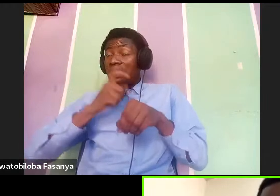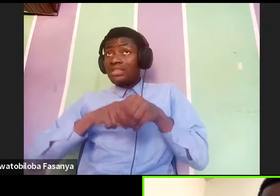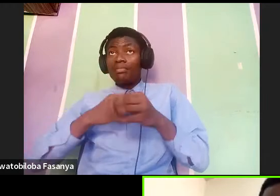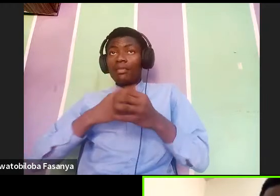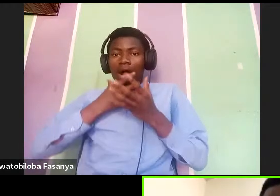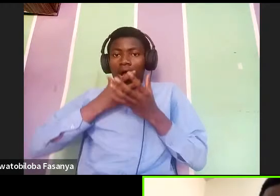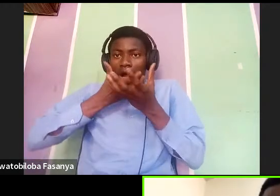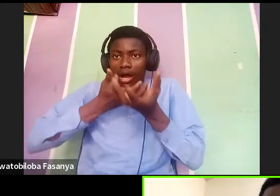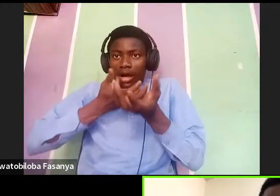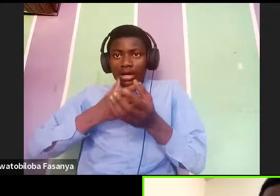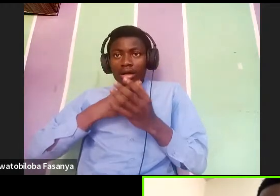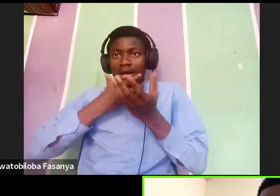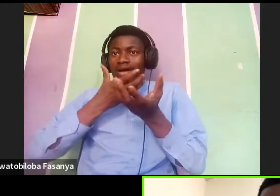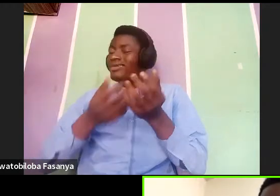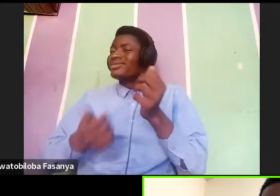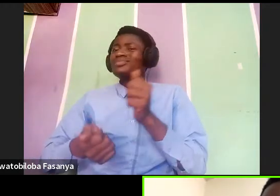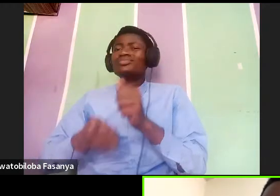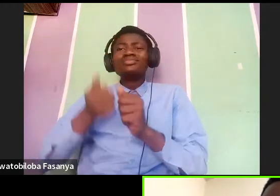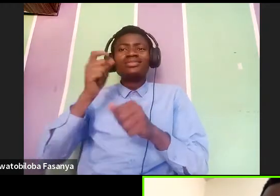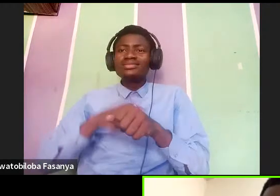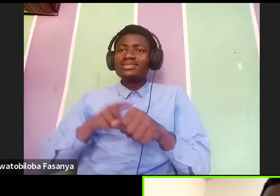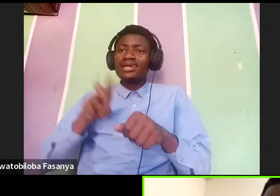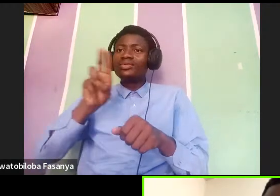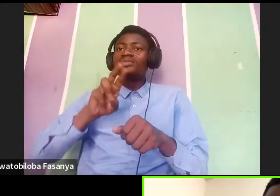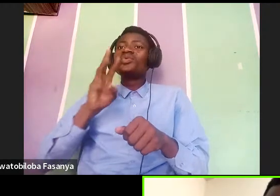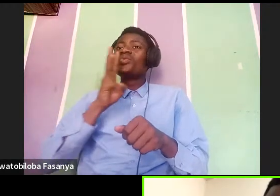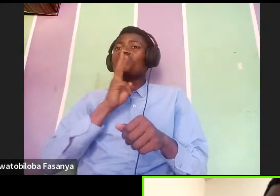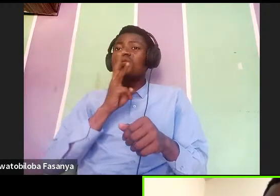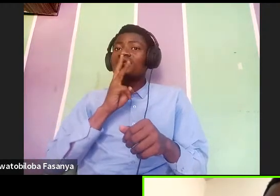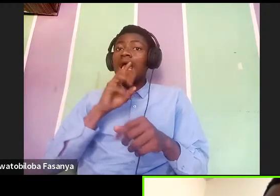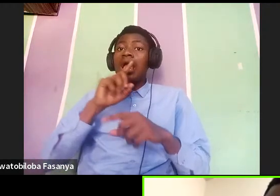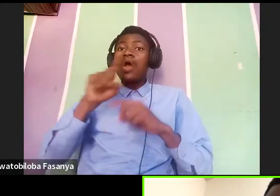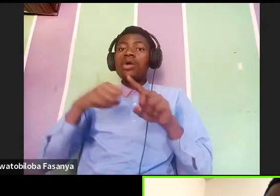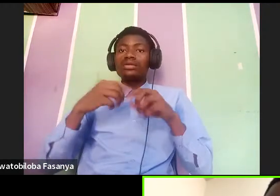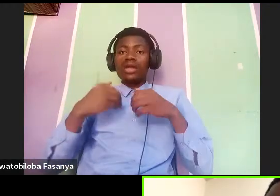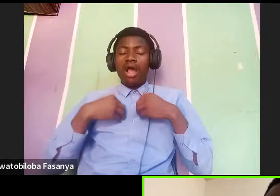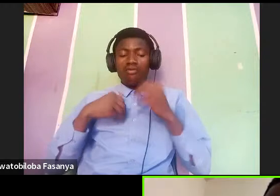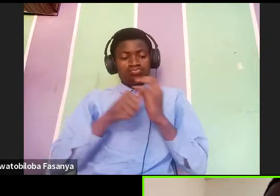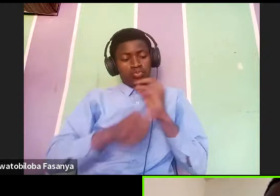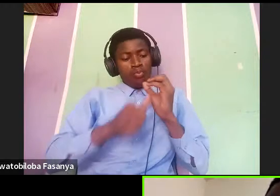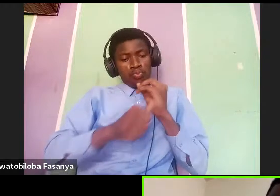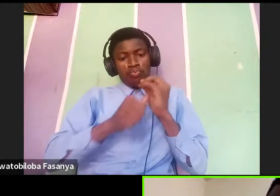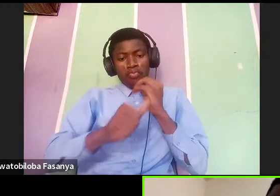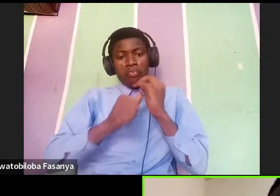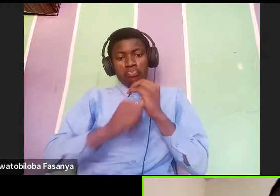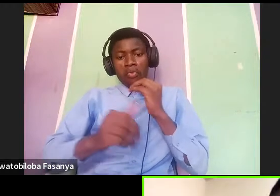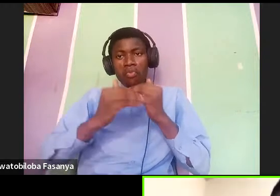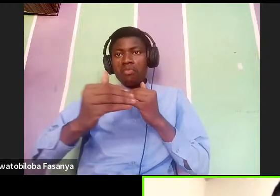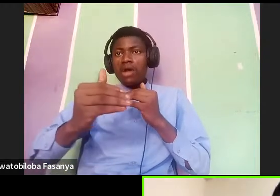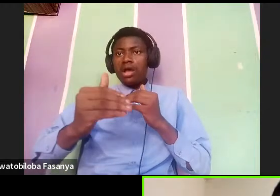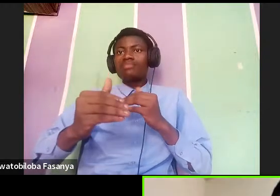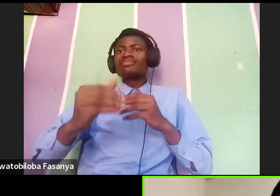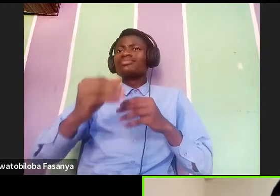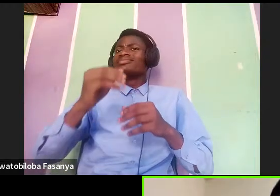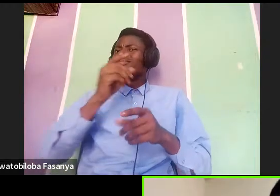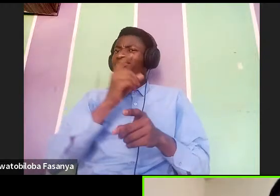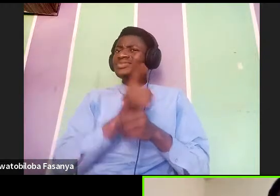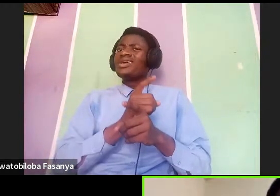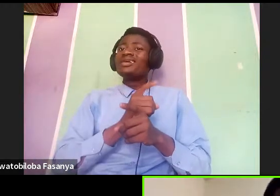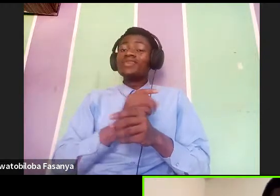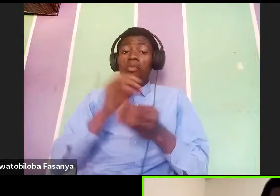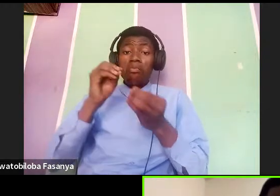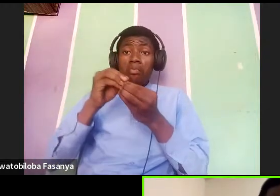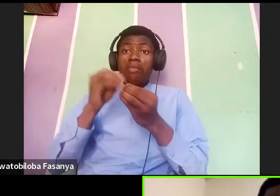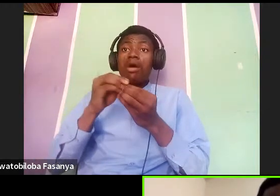whenever you vomit, whenever you have diarrhea, it's good to take little sips of water to make sure that you're trying to replace the volume of fluid that you've